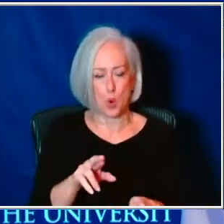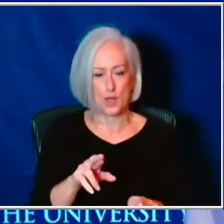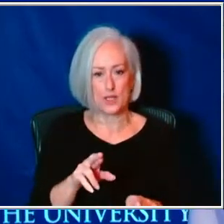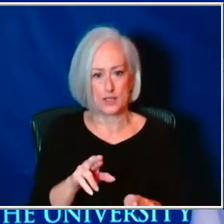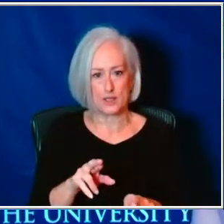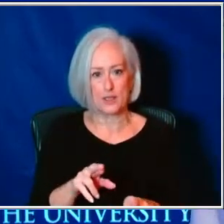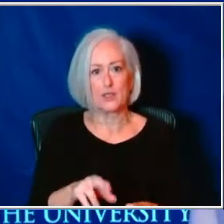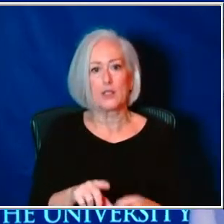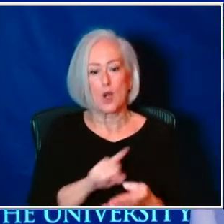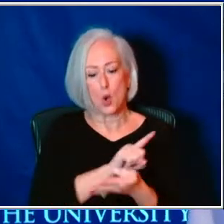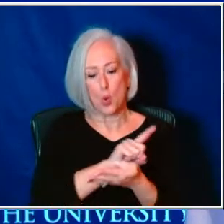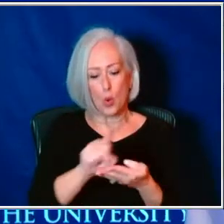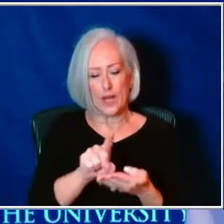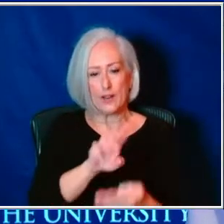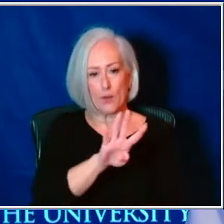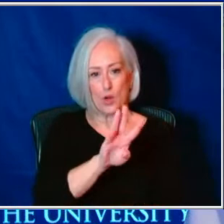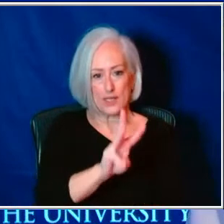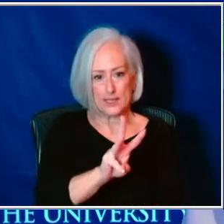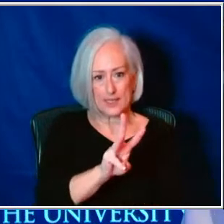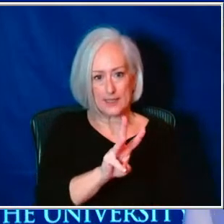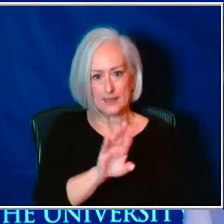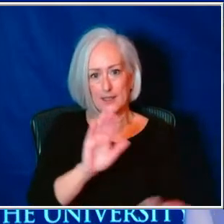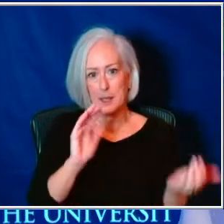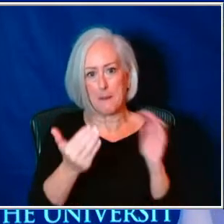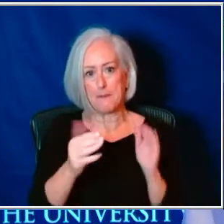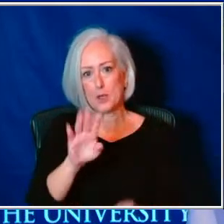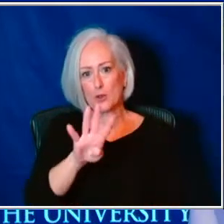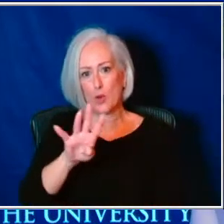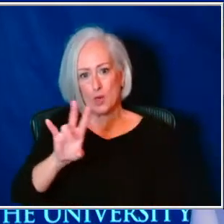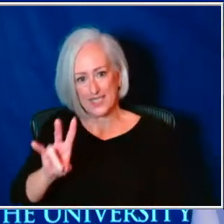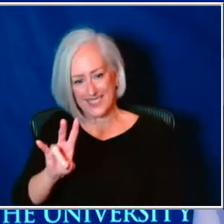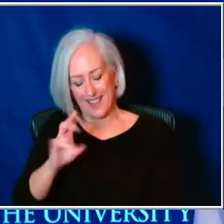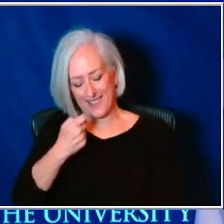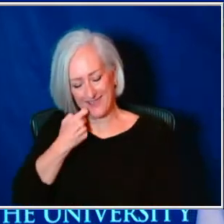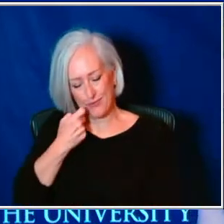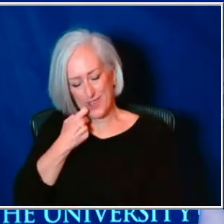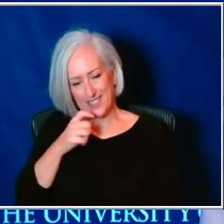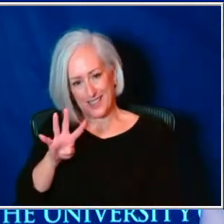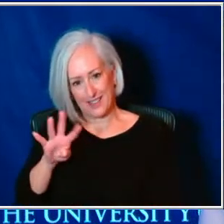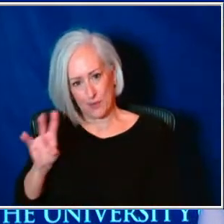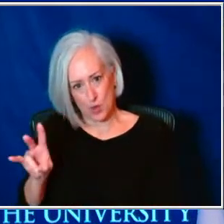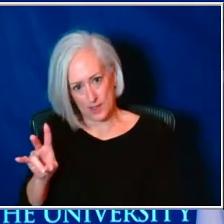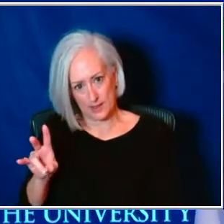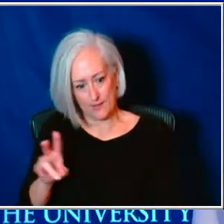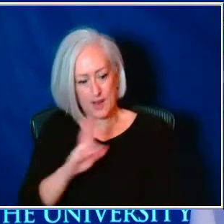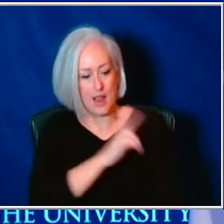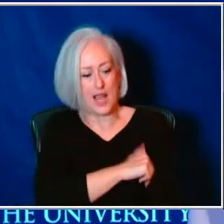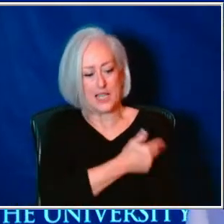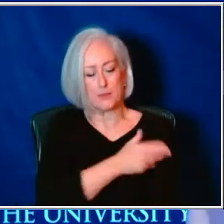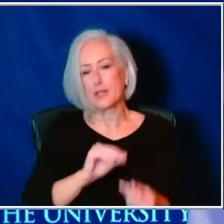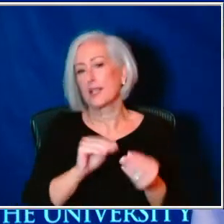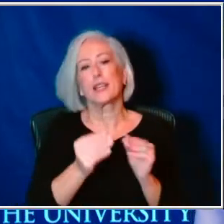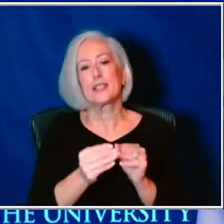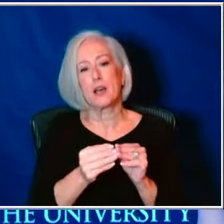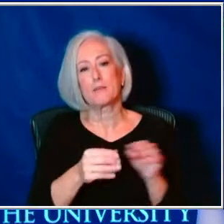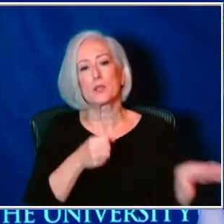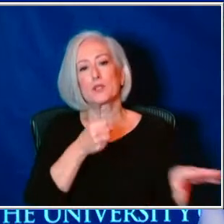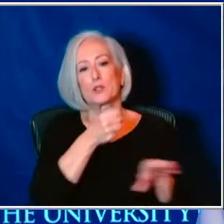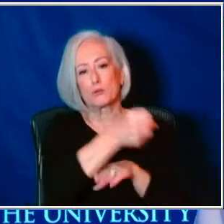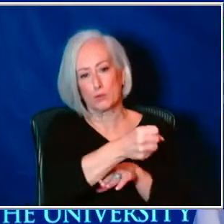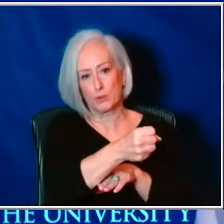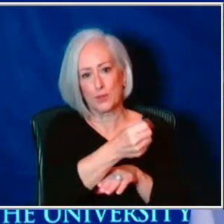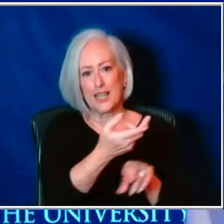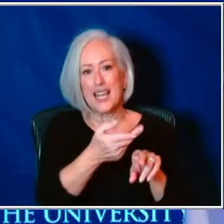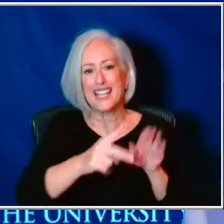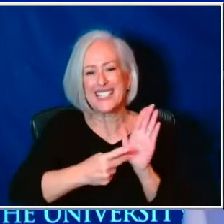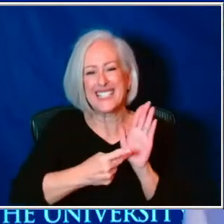46 versus week 47, which is their most recent data, the hospitalizations for influenza doubled. And so I think that is a